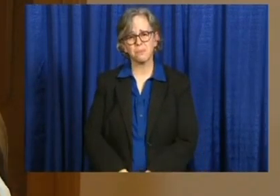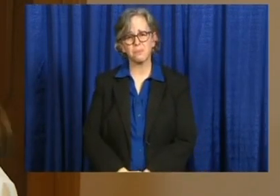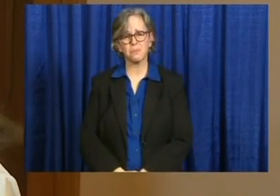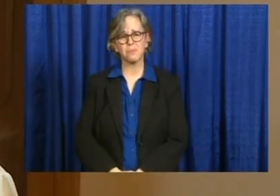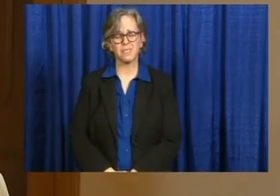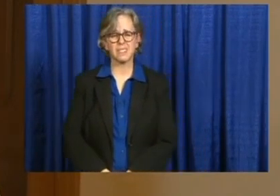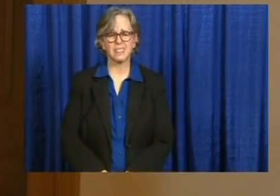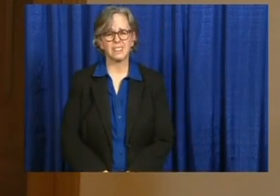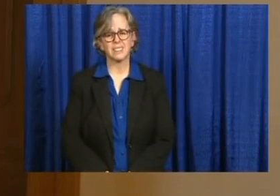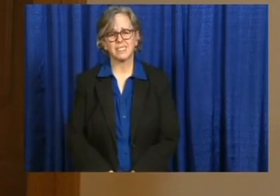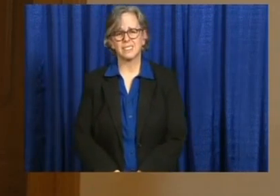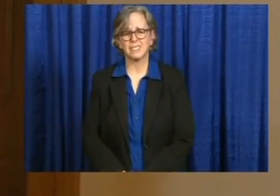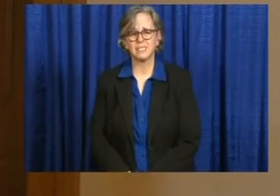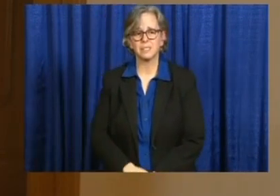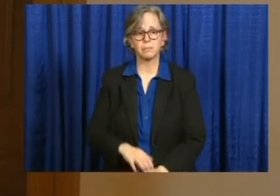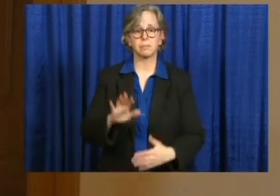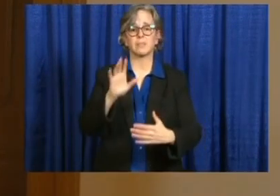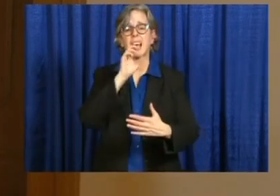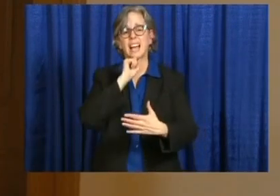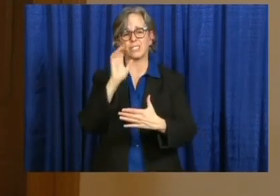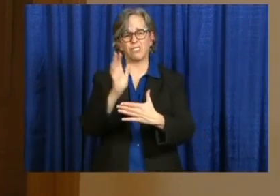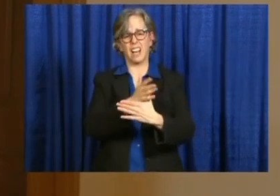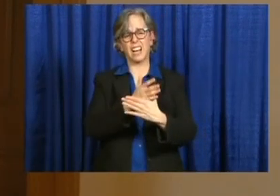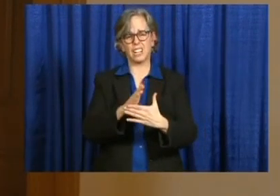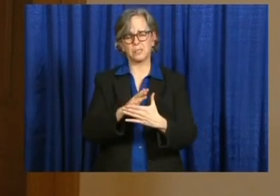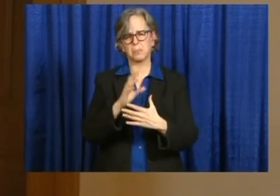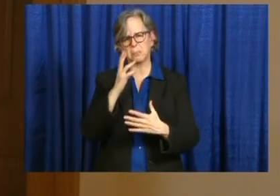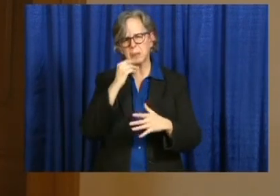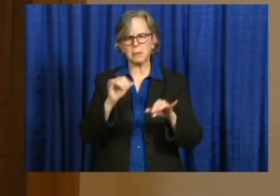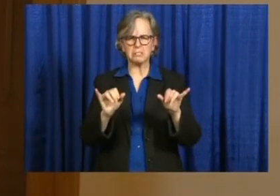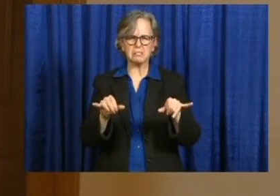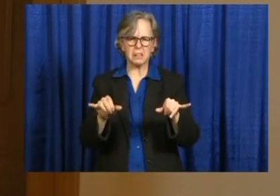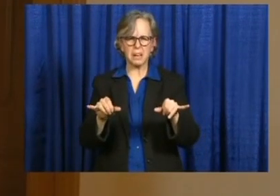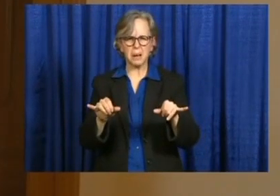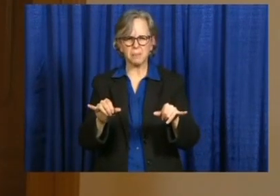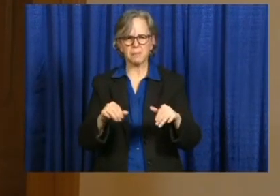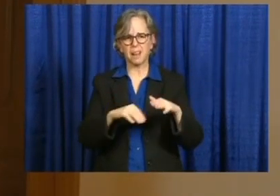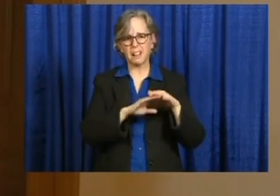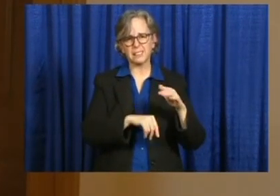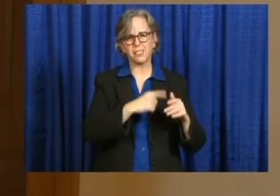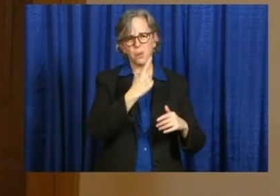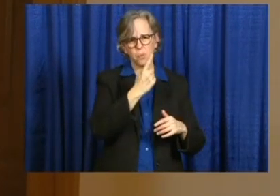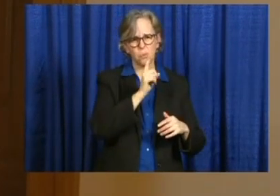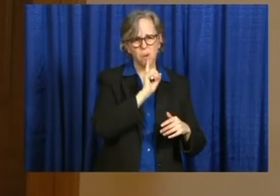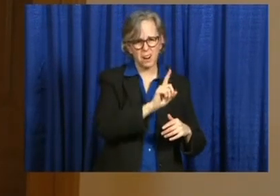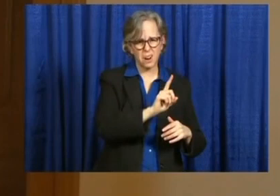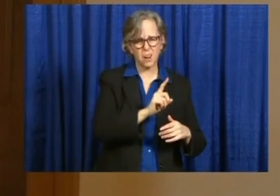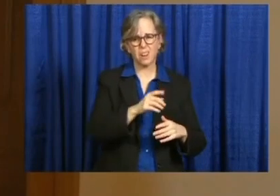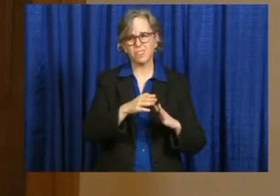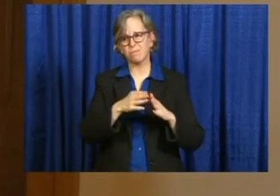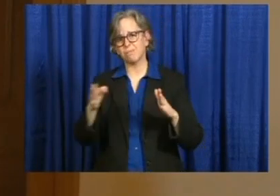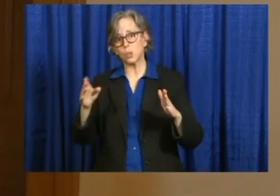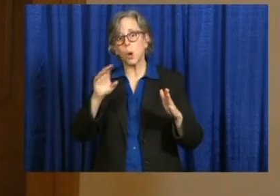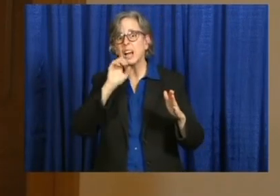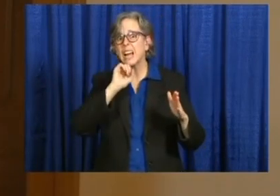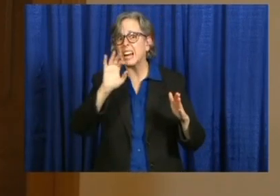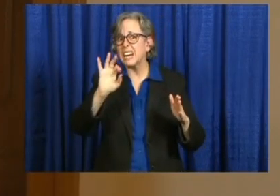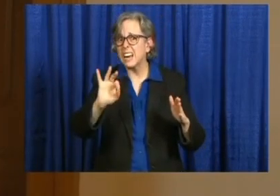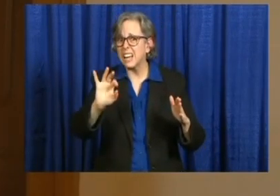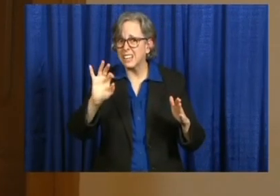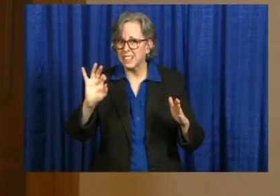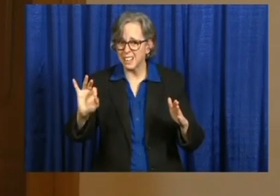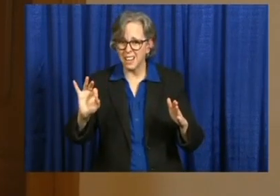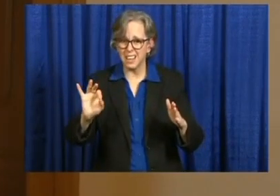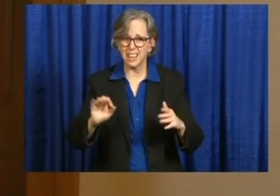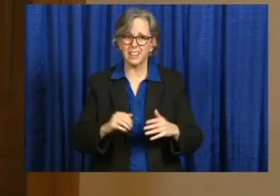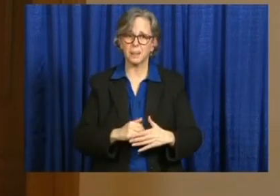So our age range remains pretty much steady at less than 1, but up now to 99 years of age with a